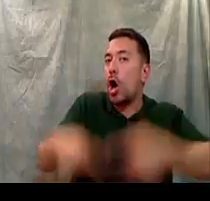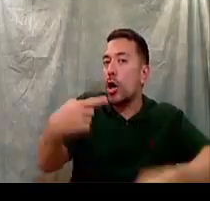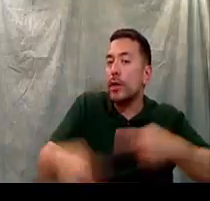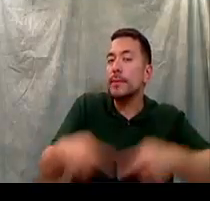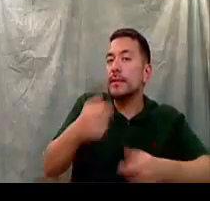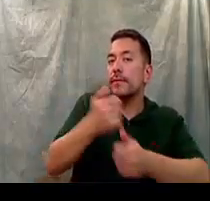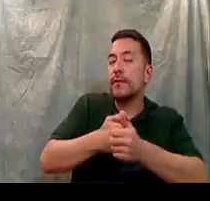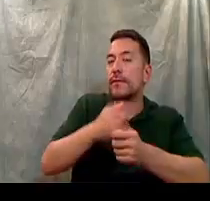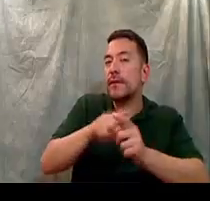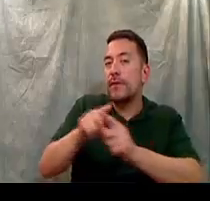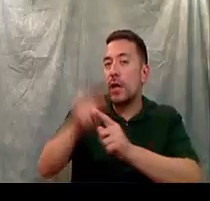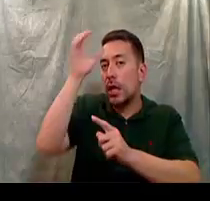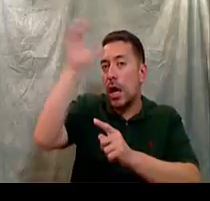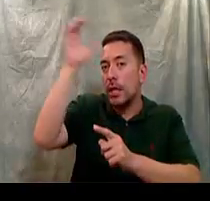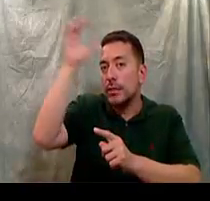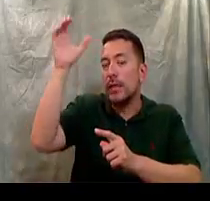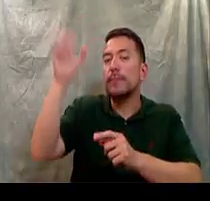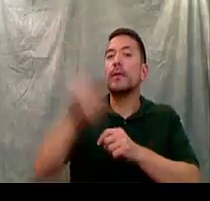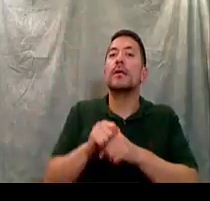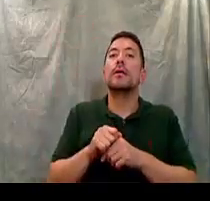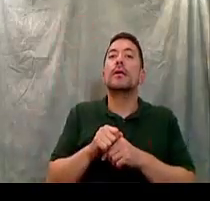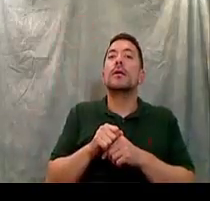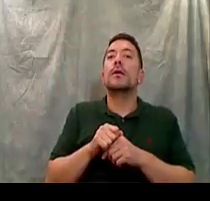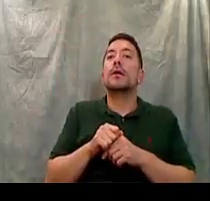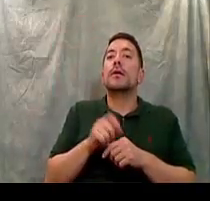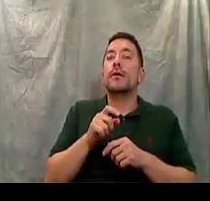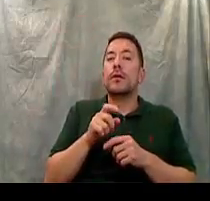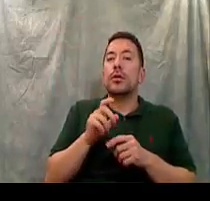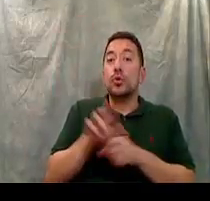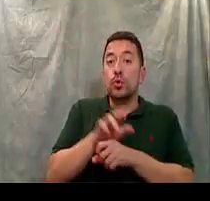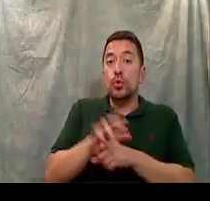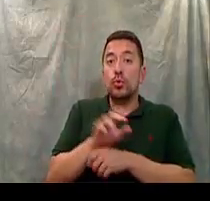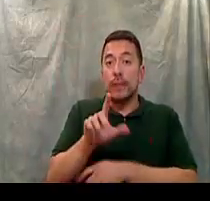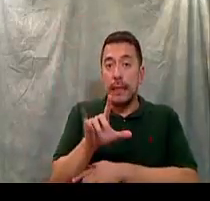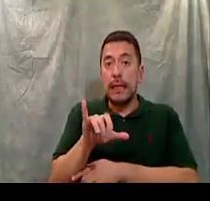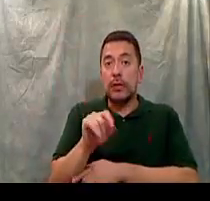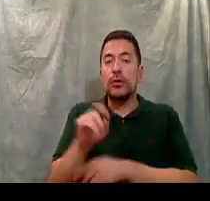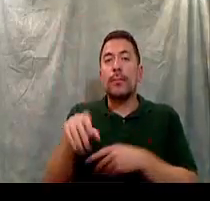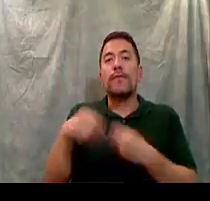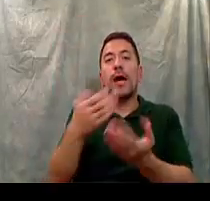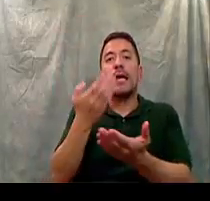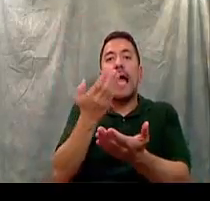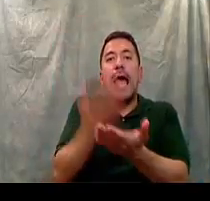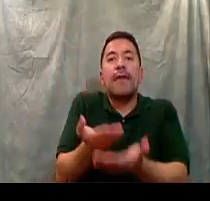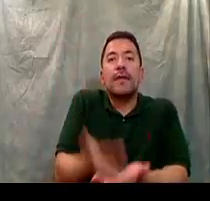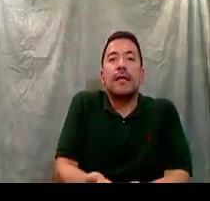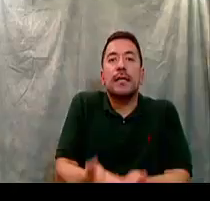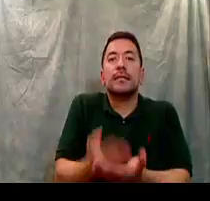these 5 to 8 articles, and using the literature to sort of, provide evidence and make